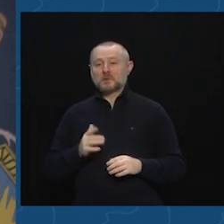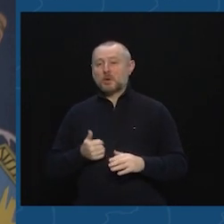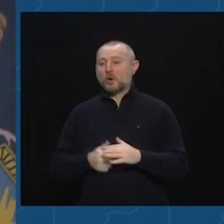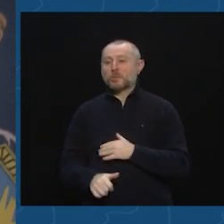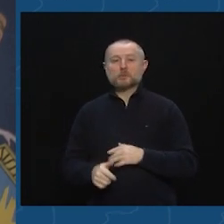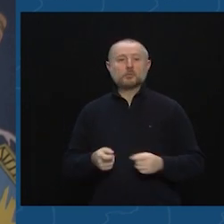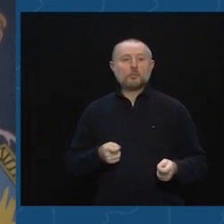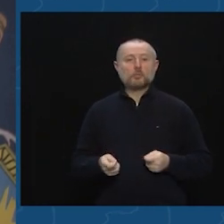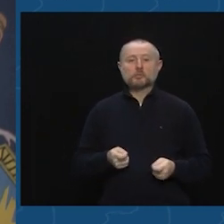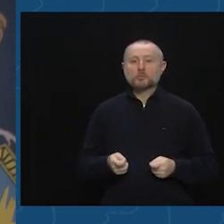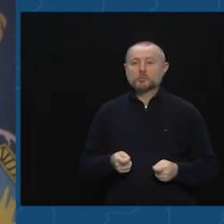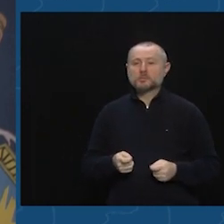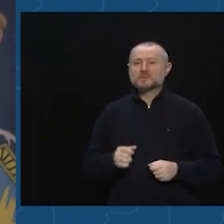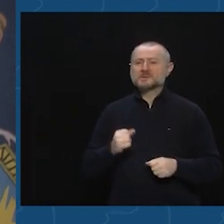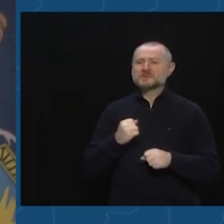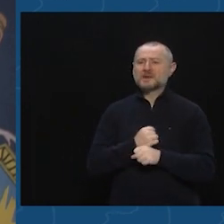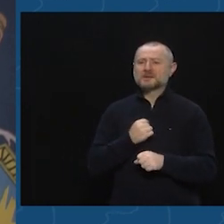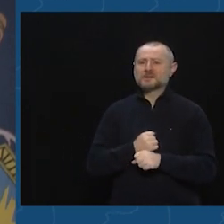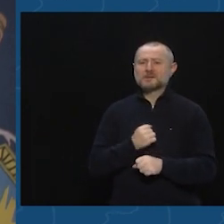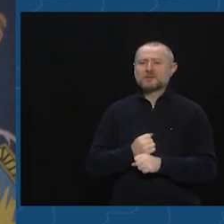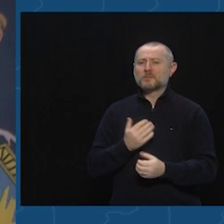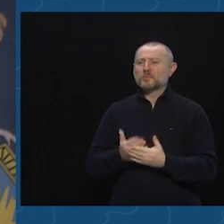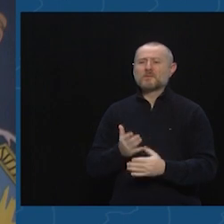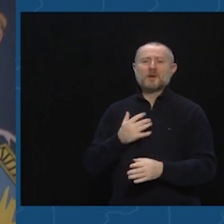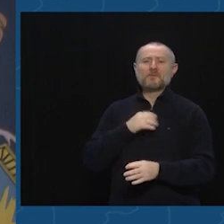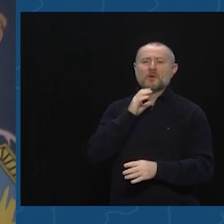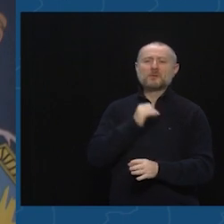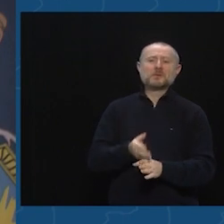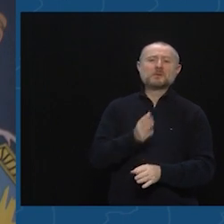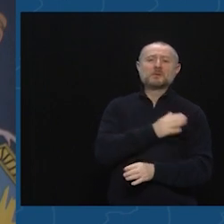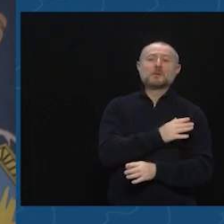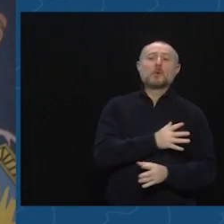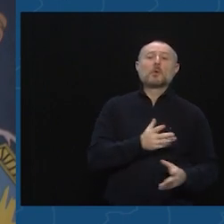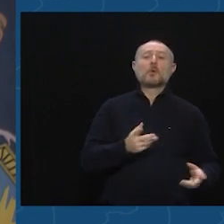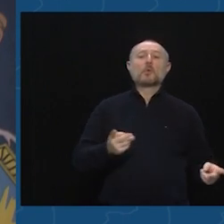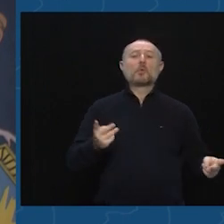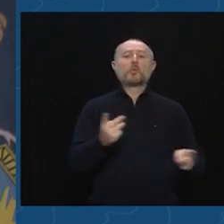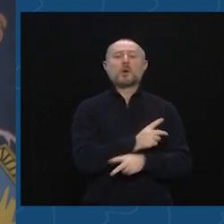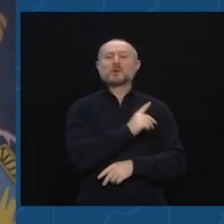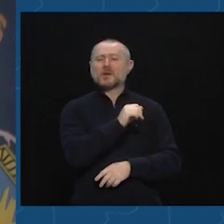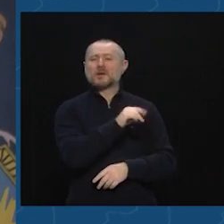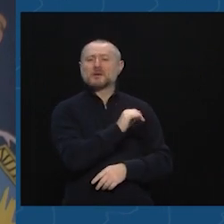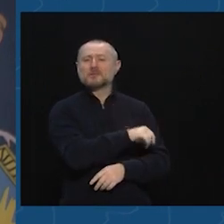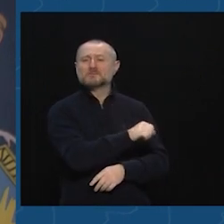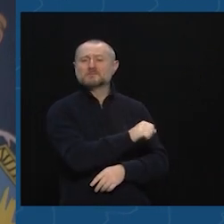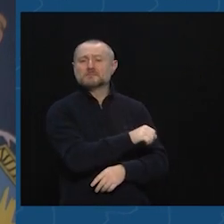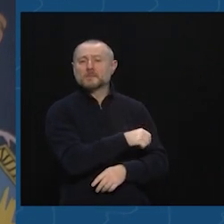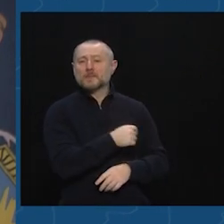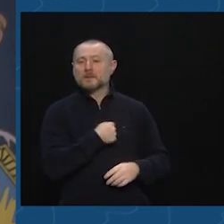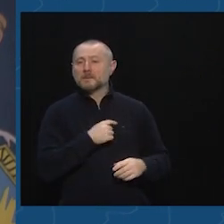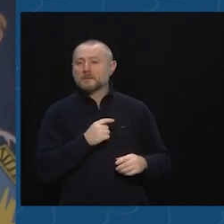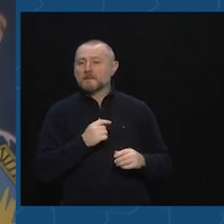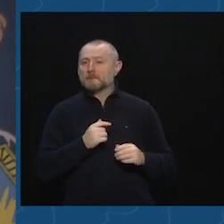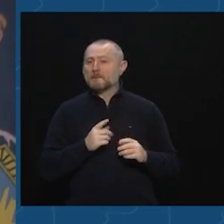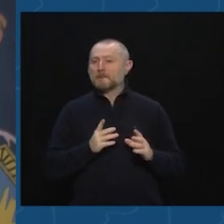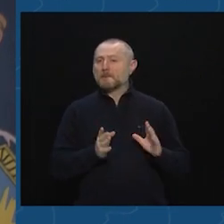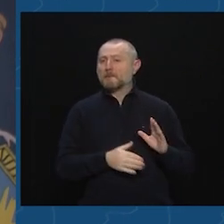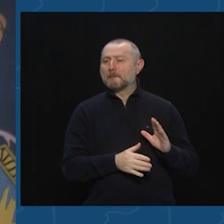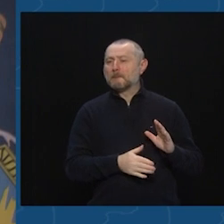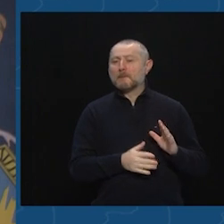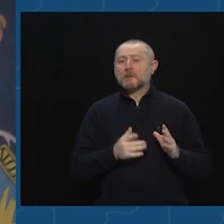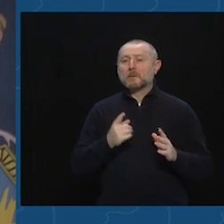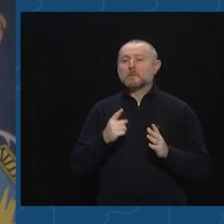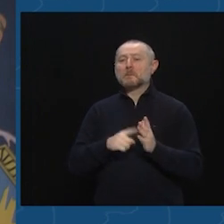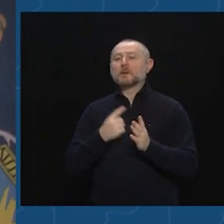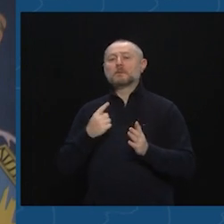were decades that were far worse. Now, I'm not satisfied with this. One act of gun violence, particularly that results in the death of another person, is one too